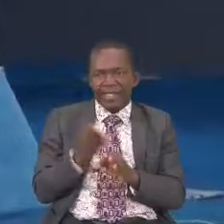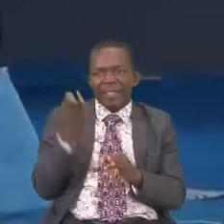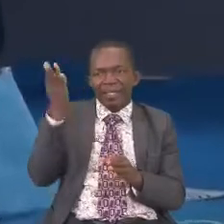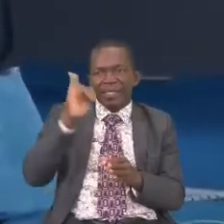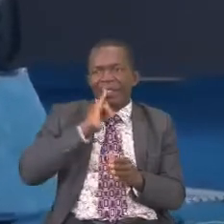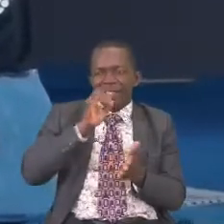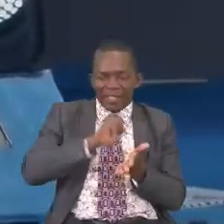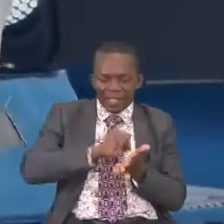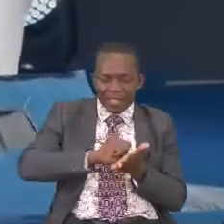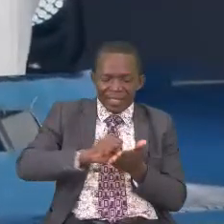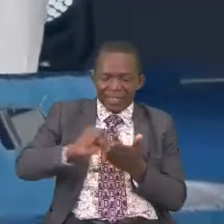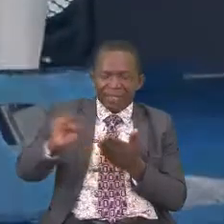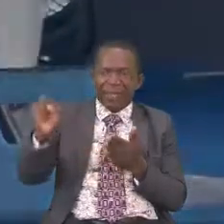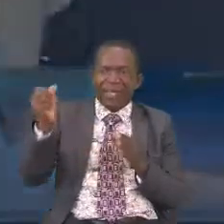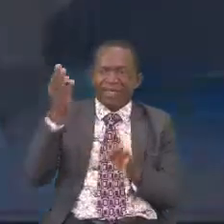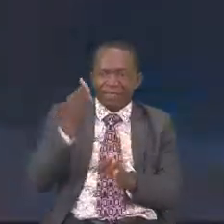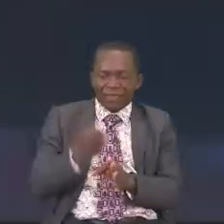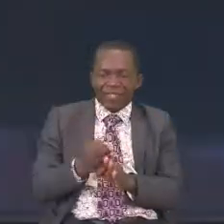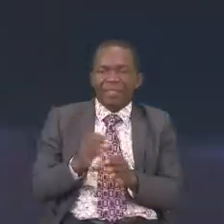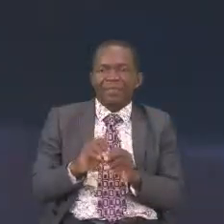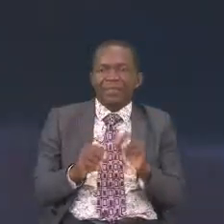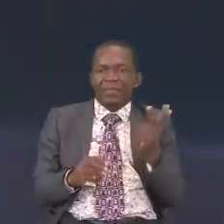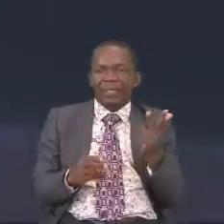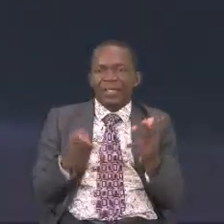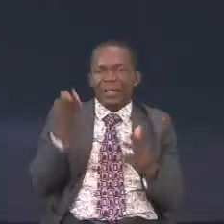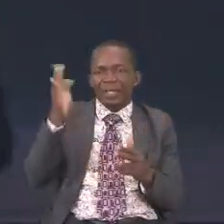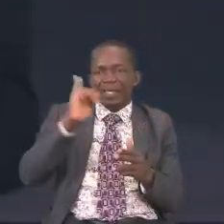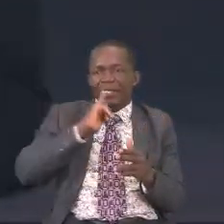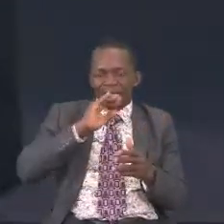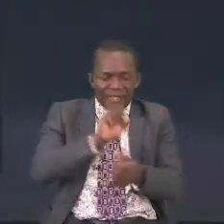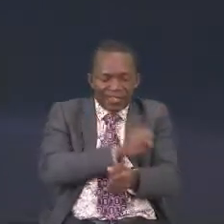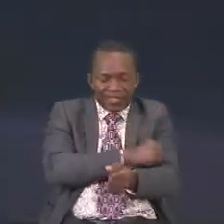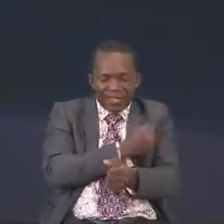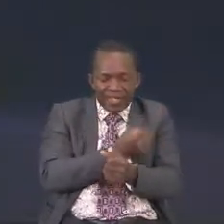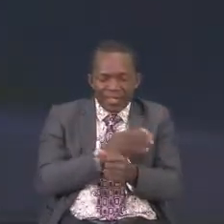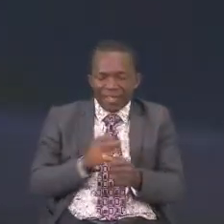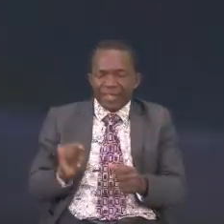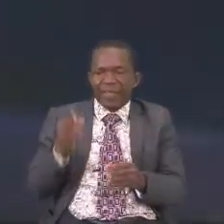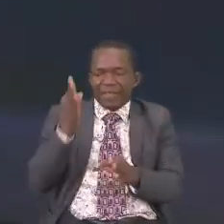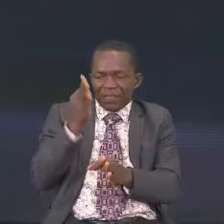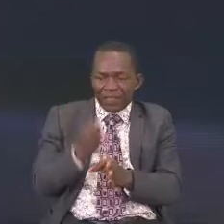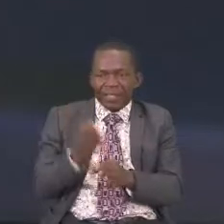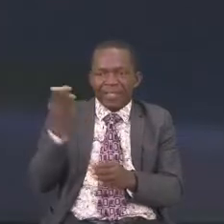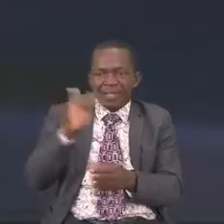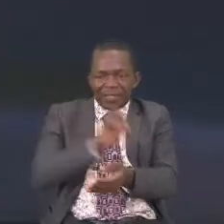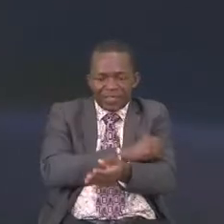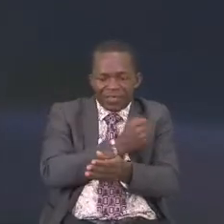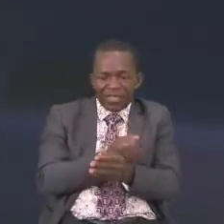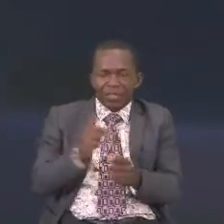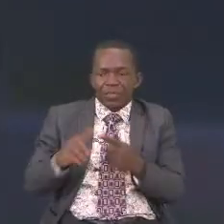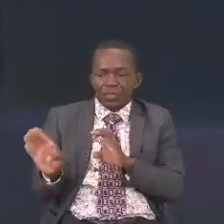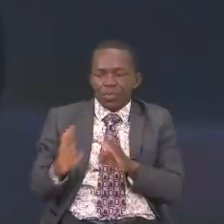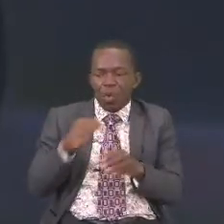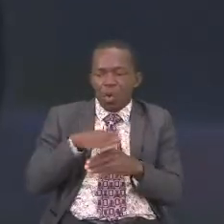sanctifying faith, and there is strengthening faith. The strength to do what the Lord has called you to do. For you